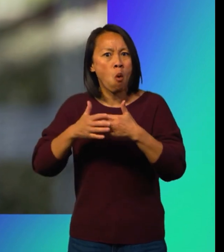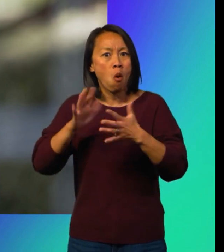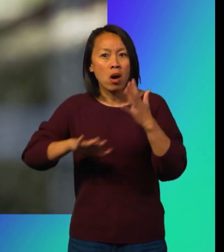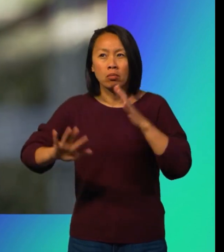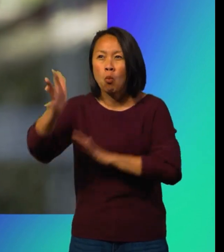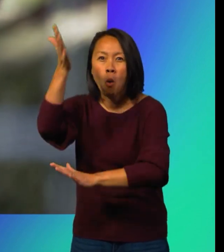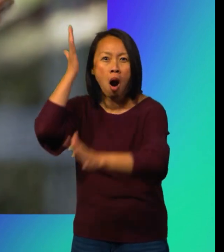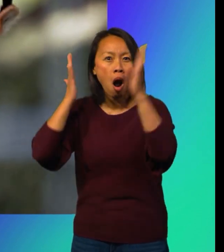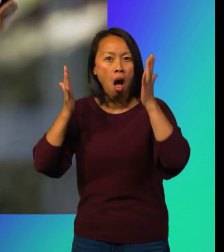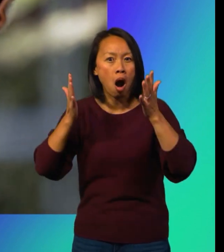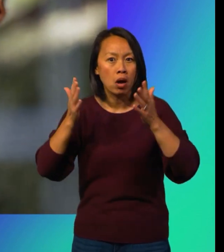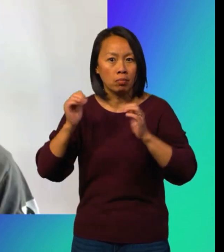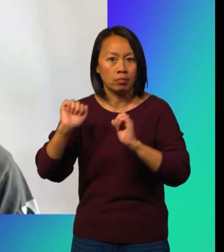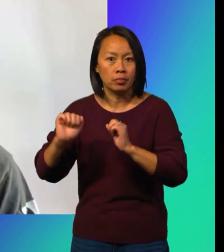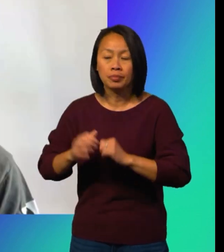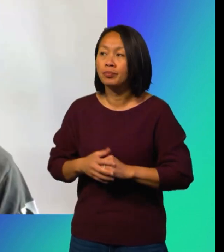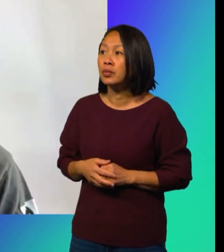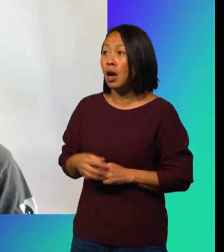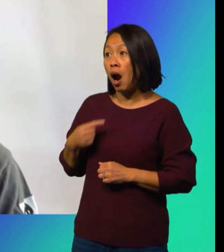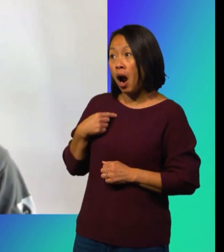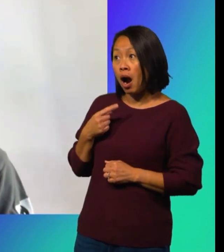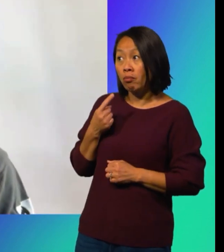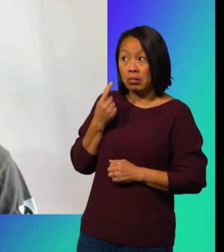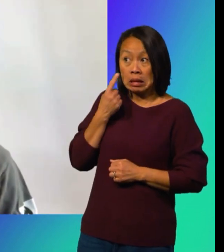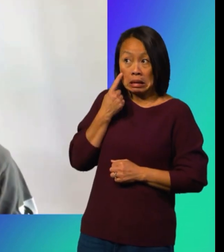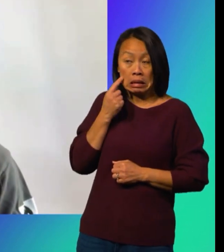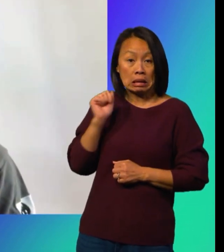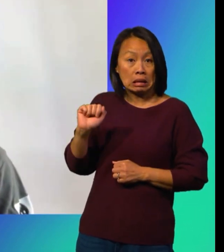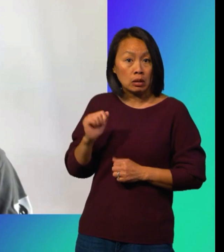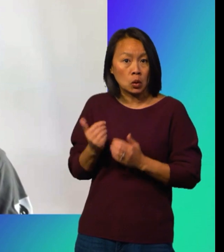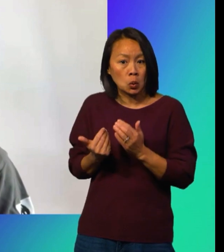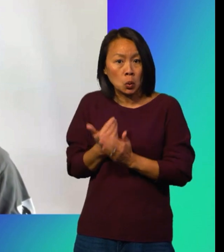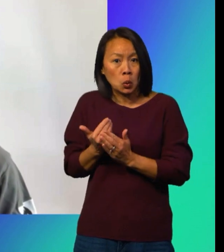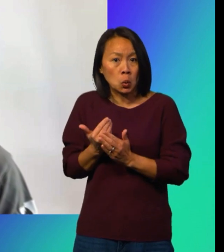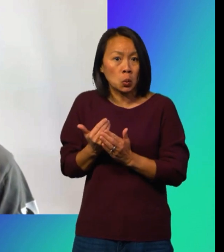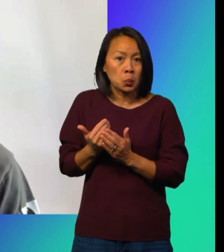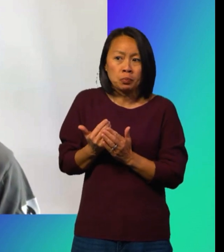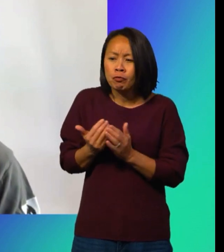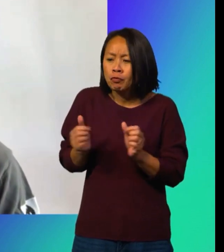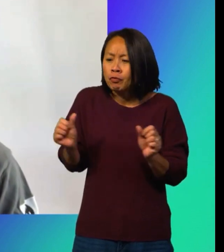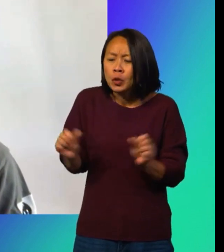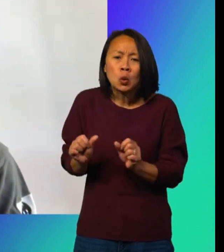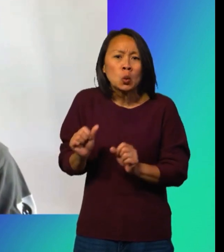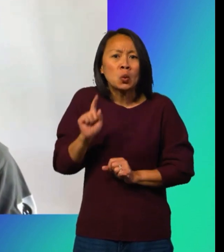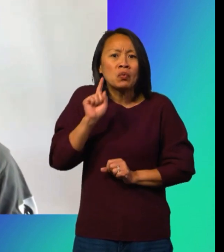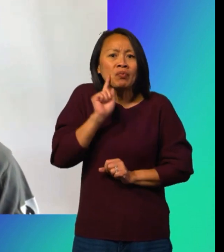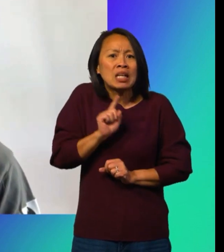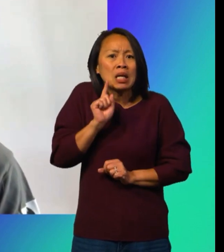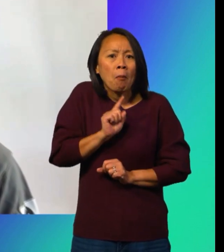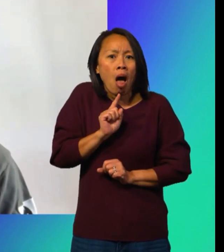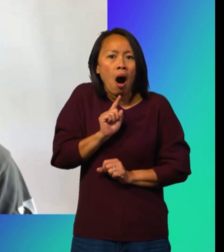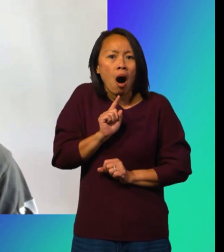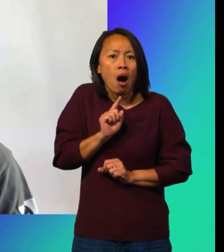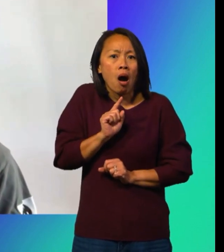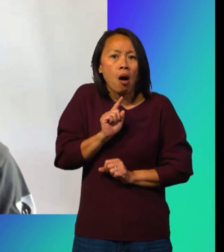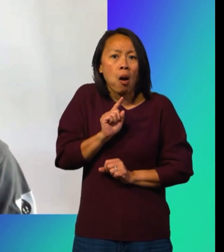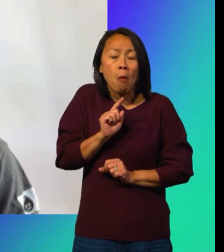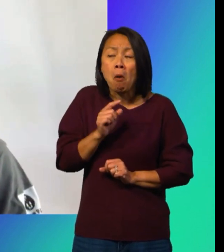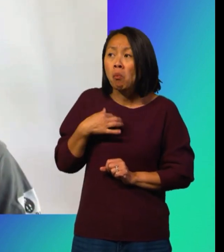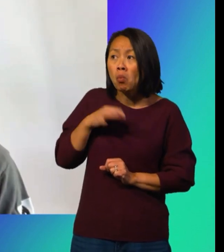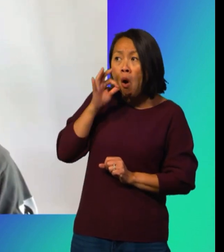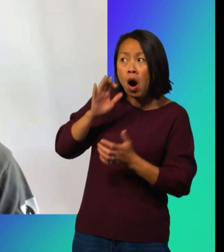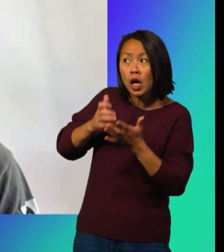I've seen that Newquay had one of the very few female offspring, so I asked Newquay if